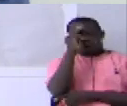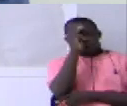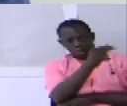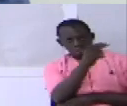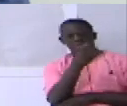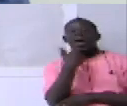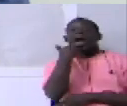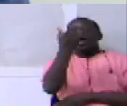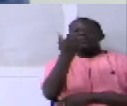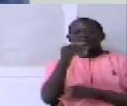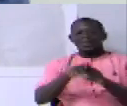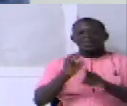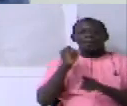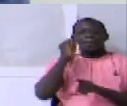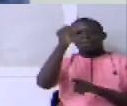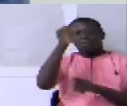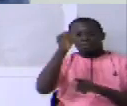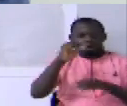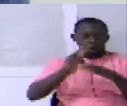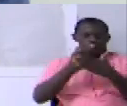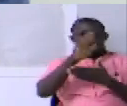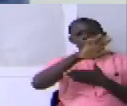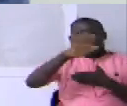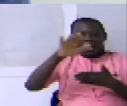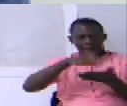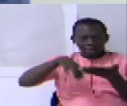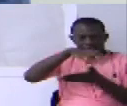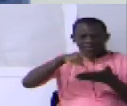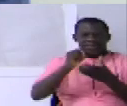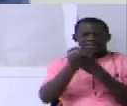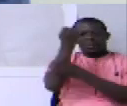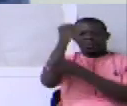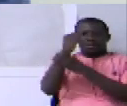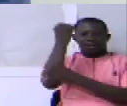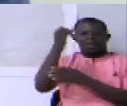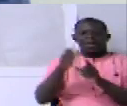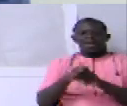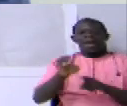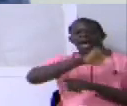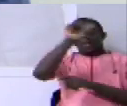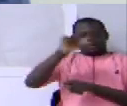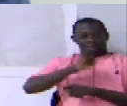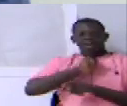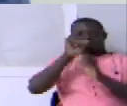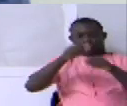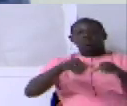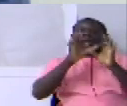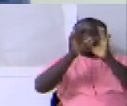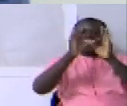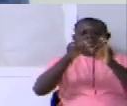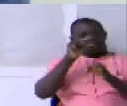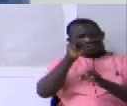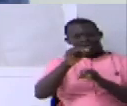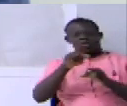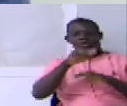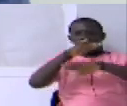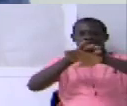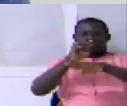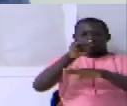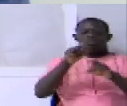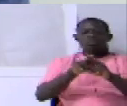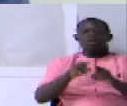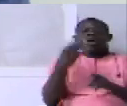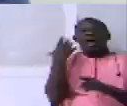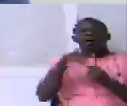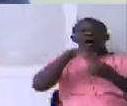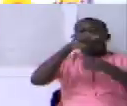wet or dry. Ni seta su anyininka ajara mabang fasi nandimo. And he would explain that to you. Abo fule yenne. How about the pap?